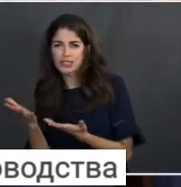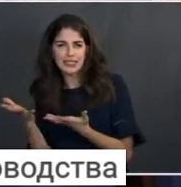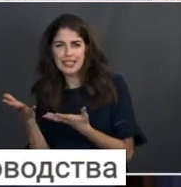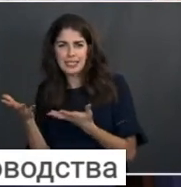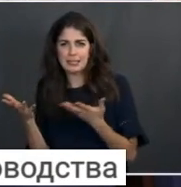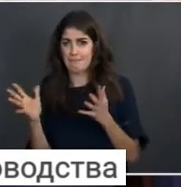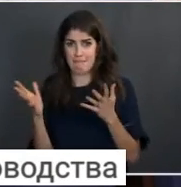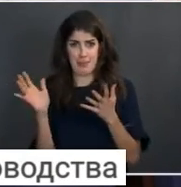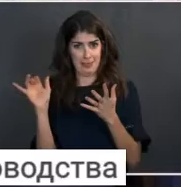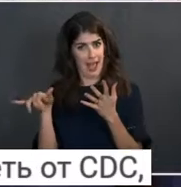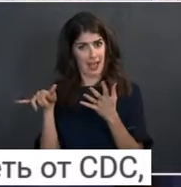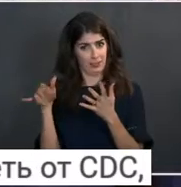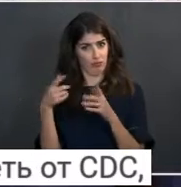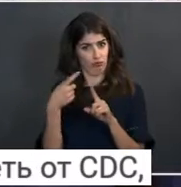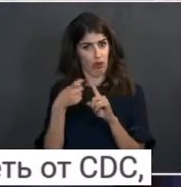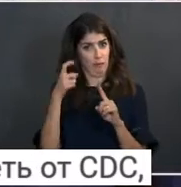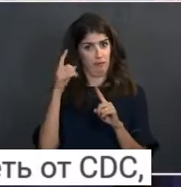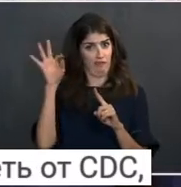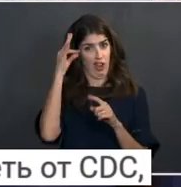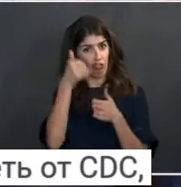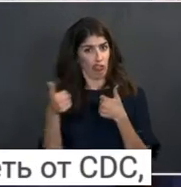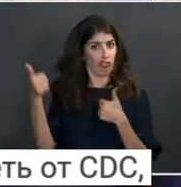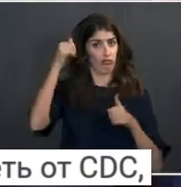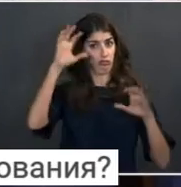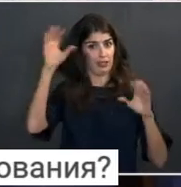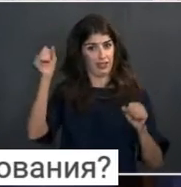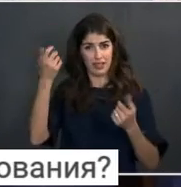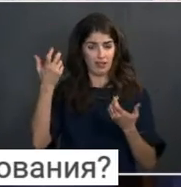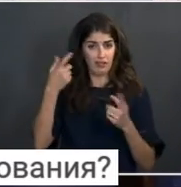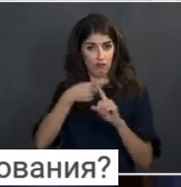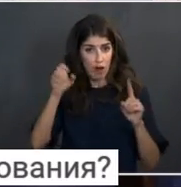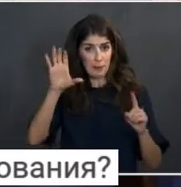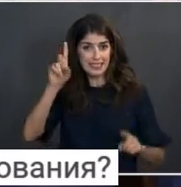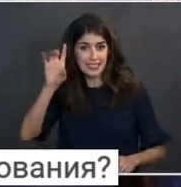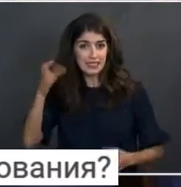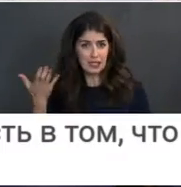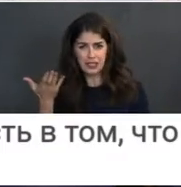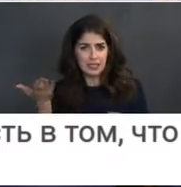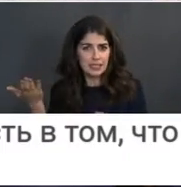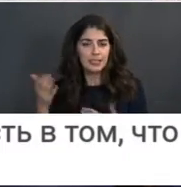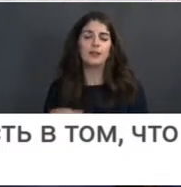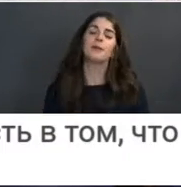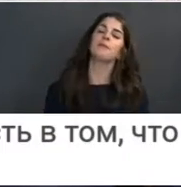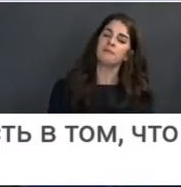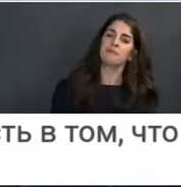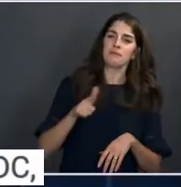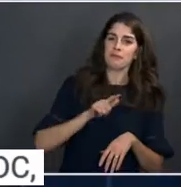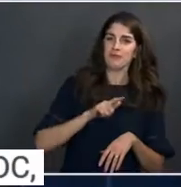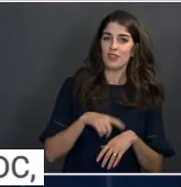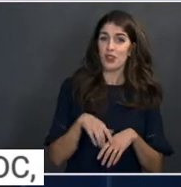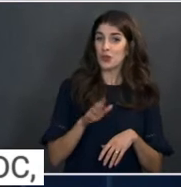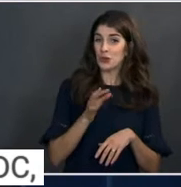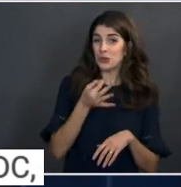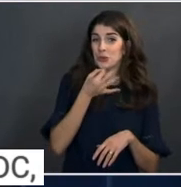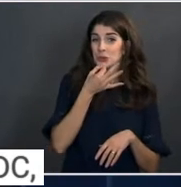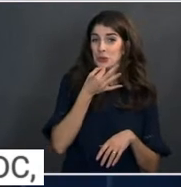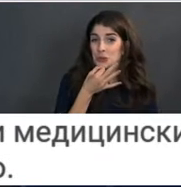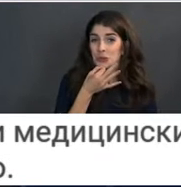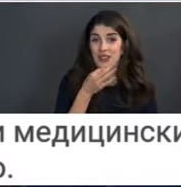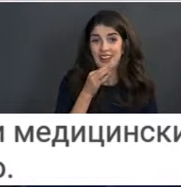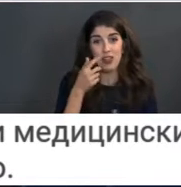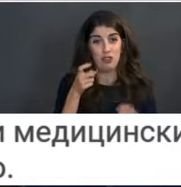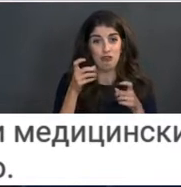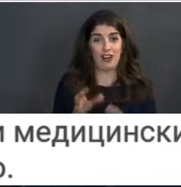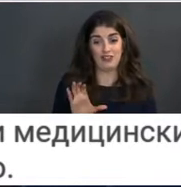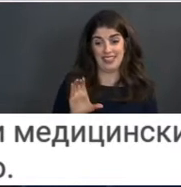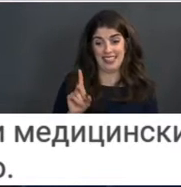the federal guidance that we should be expecting to see from the CDC and the Department of Education soon? Well, the good news is you get to hear from our director of the CDC,